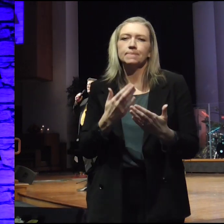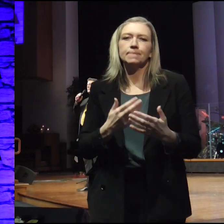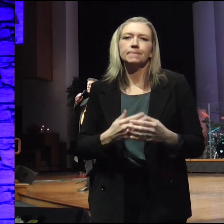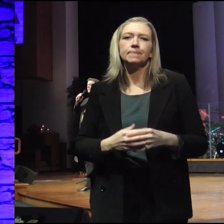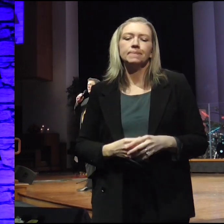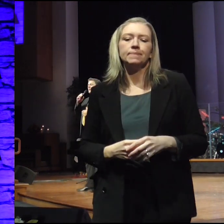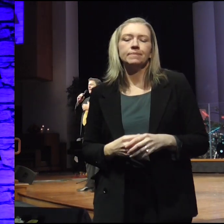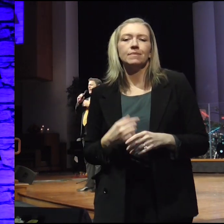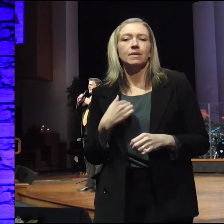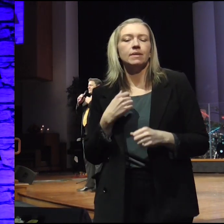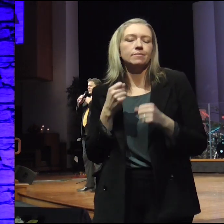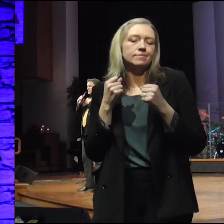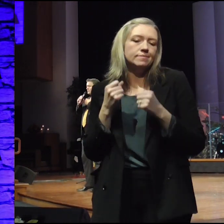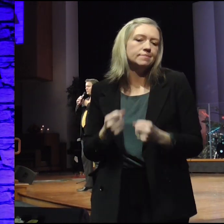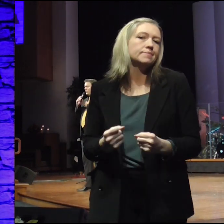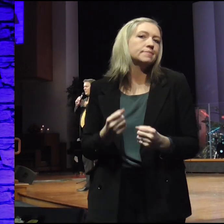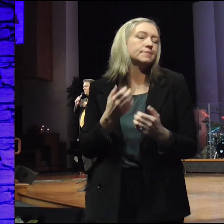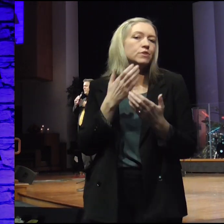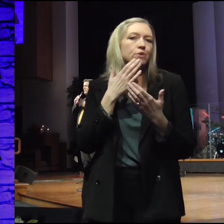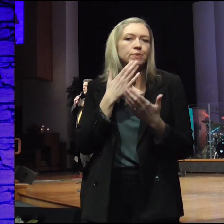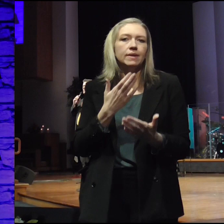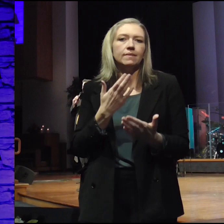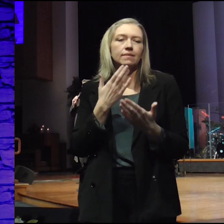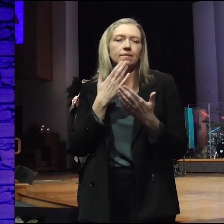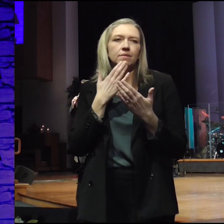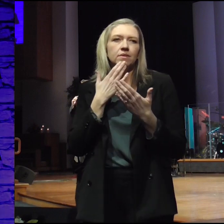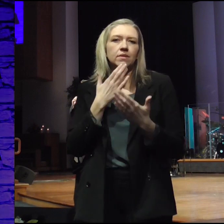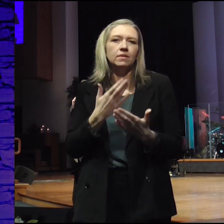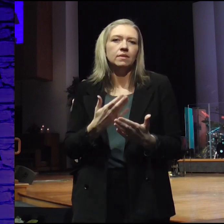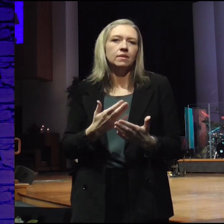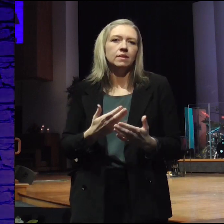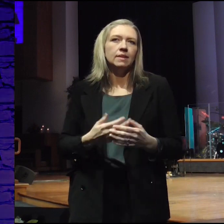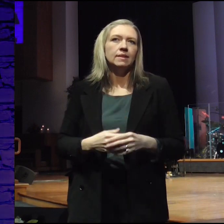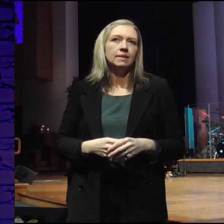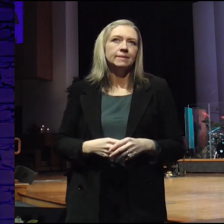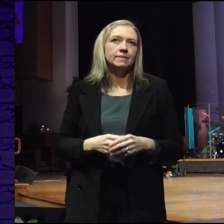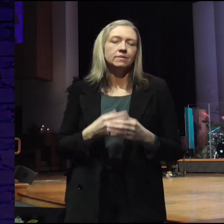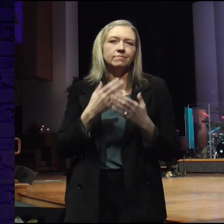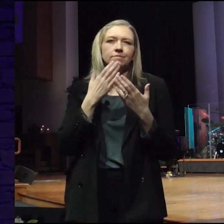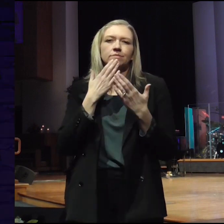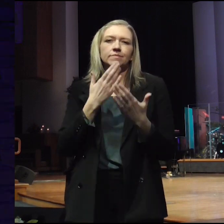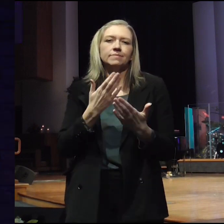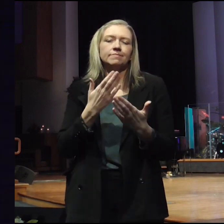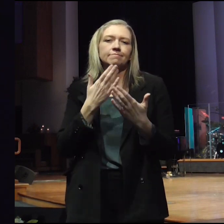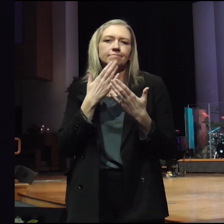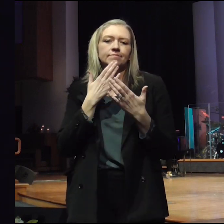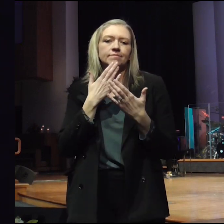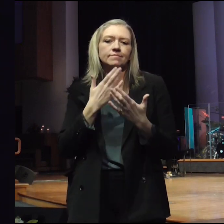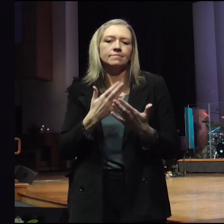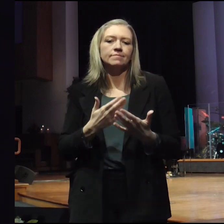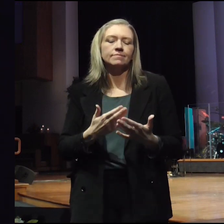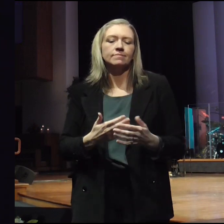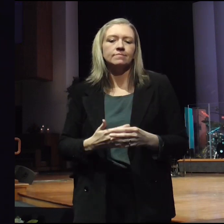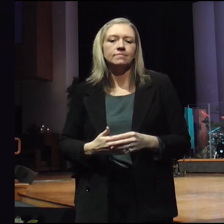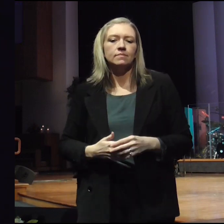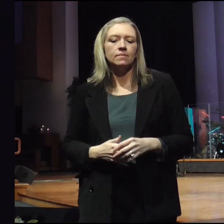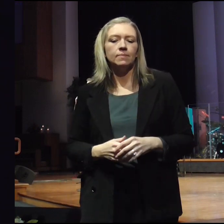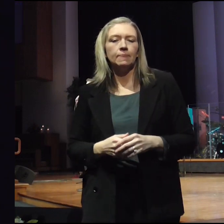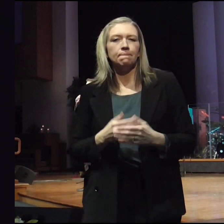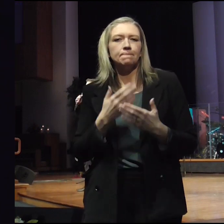grateful, I'm so grateful, I'm so